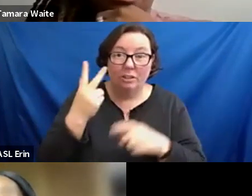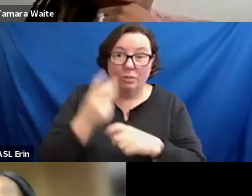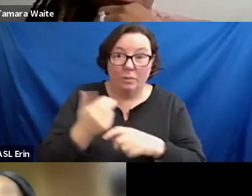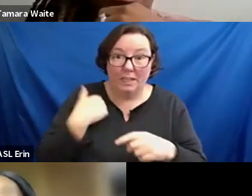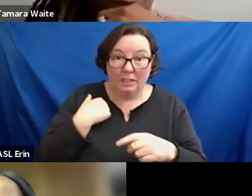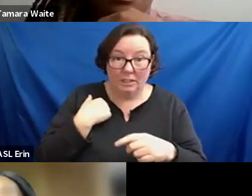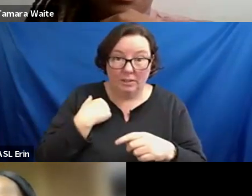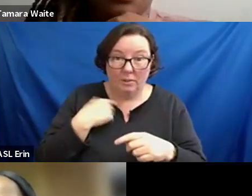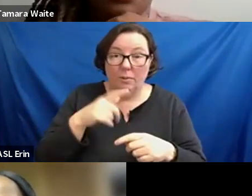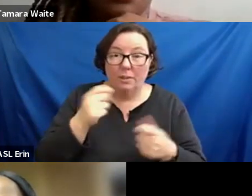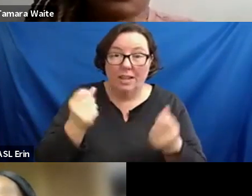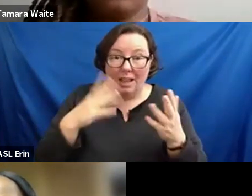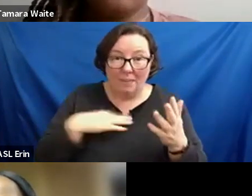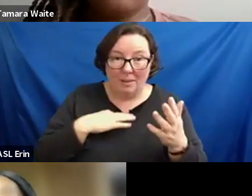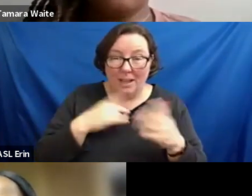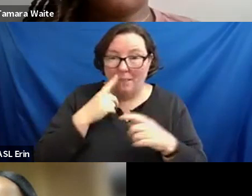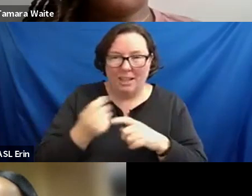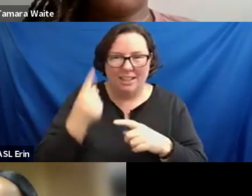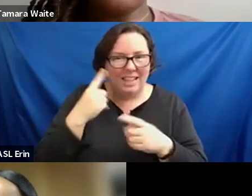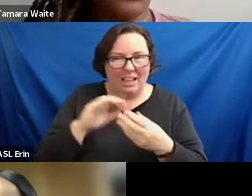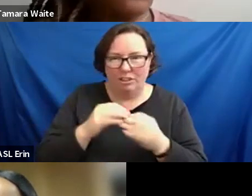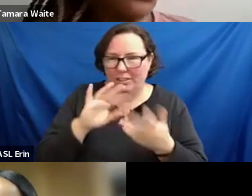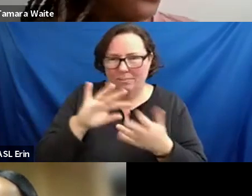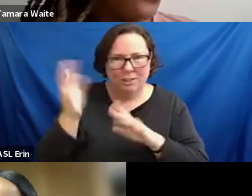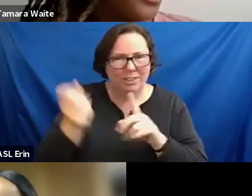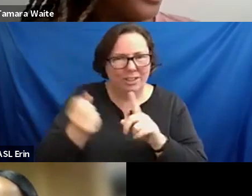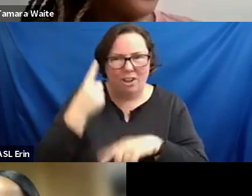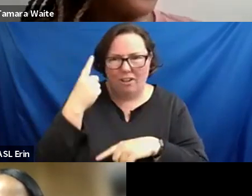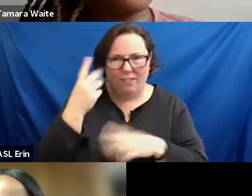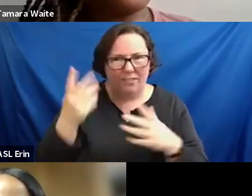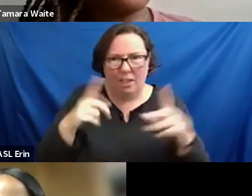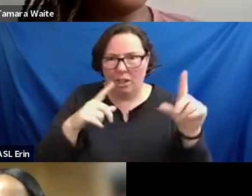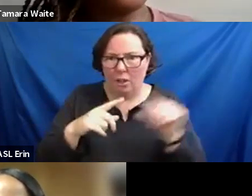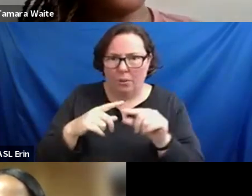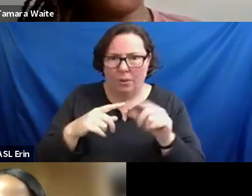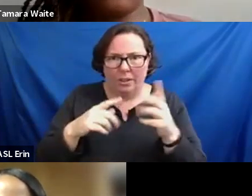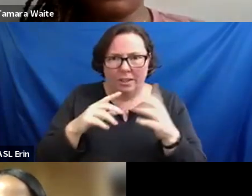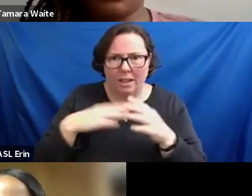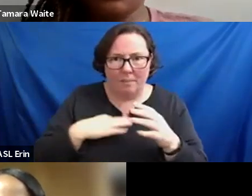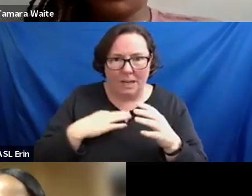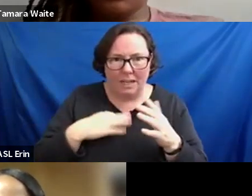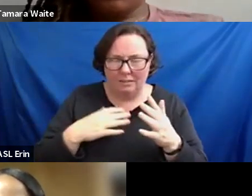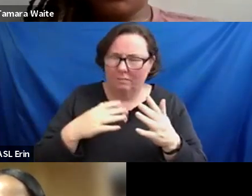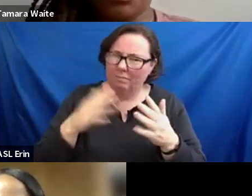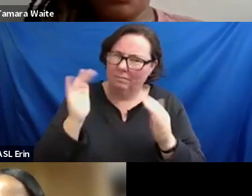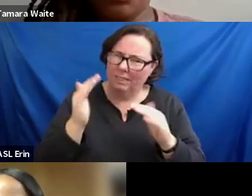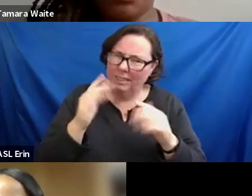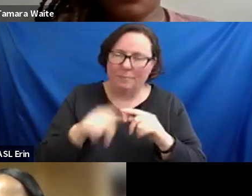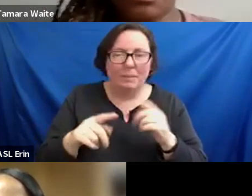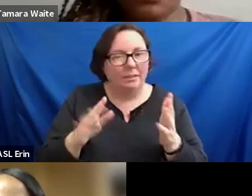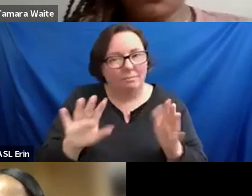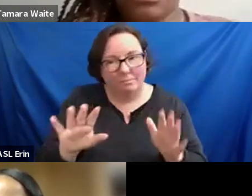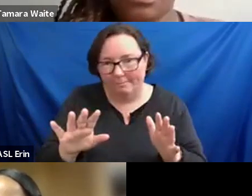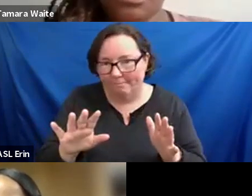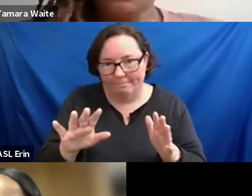people applied? Because it does look very significantly different about how many people applied to exam schools. And I think there could be a lot of